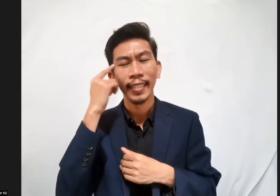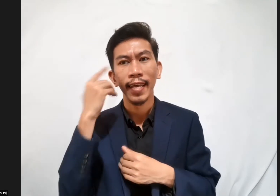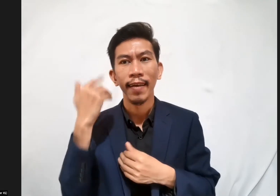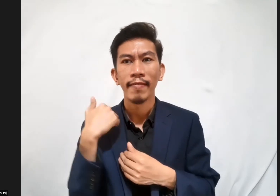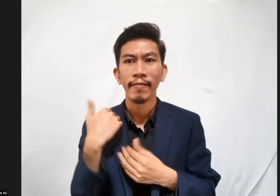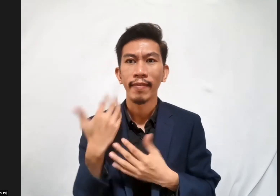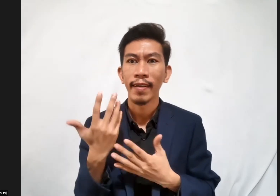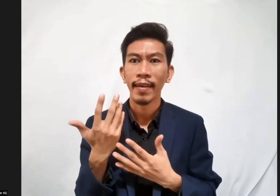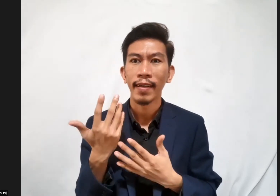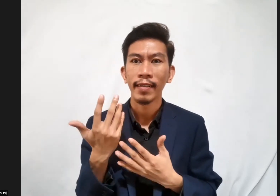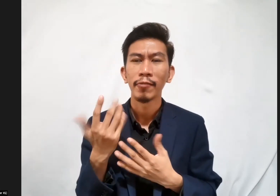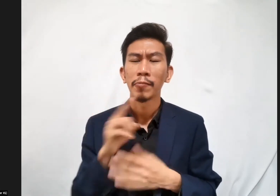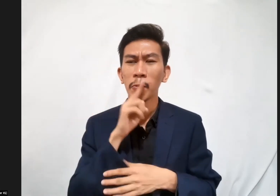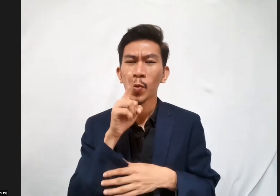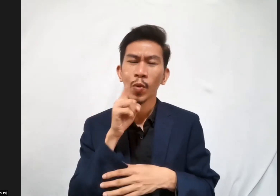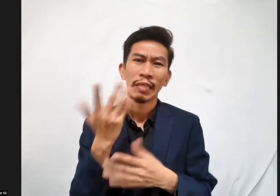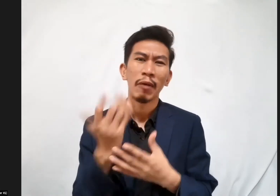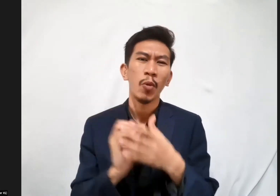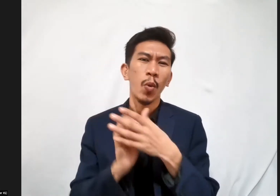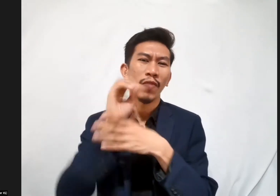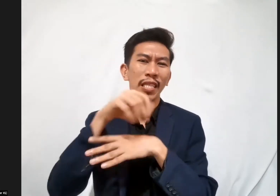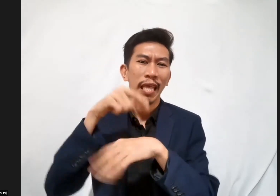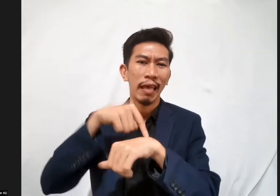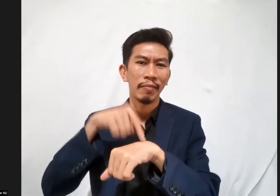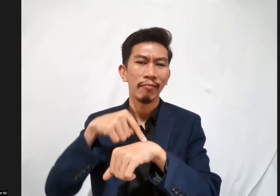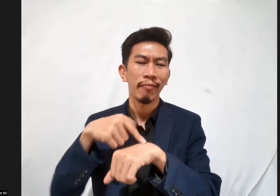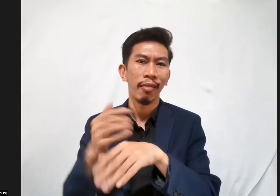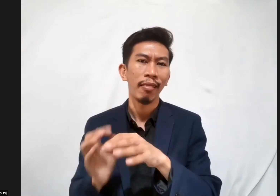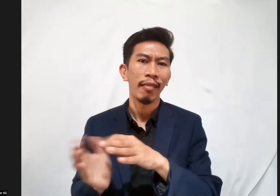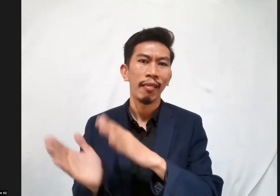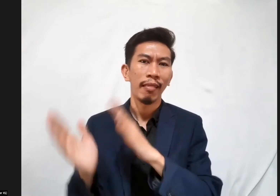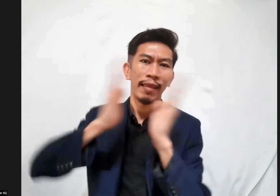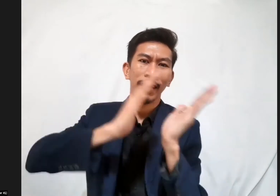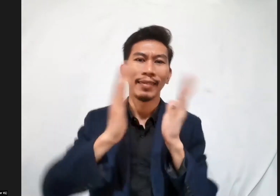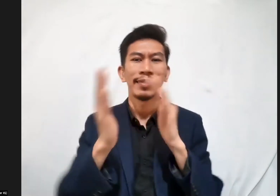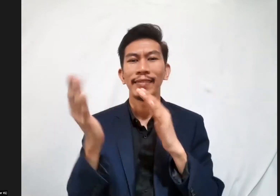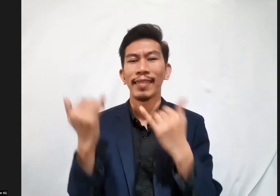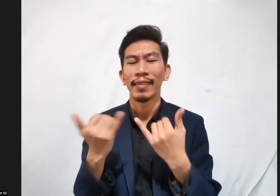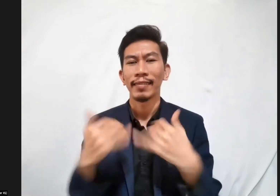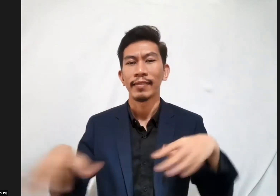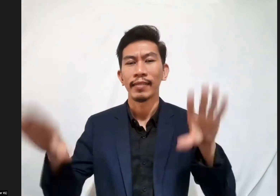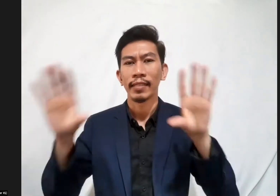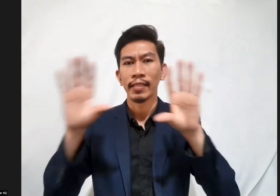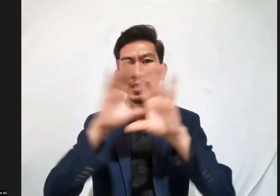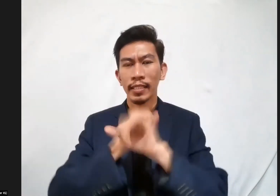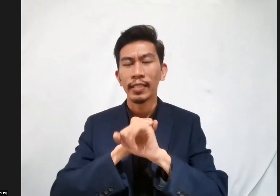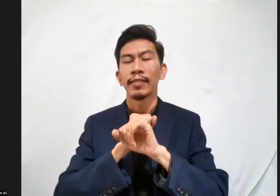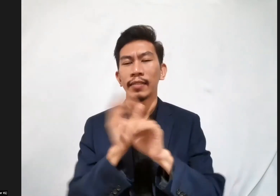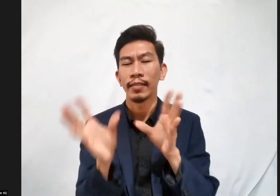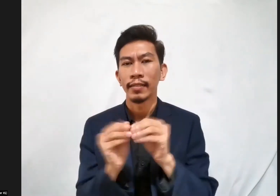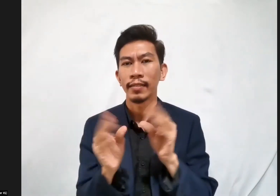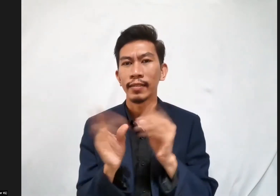we are really over time, and probably in just to close this session, I'd like to